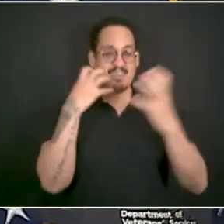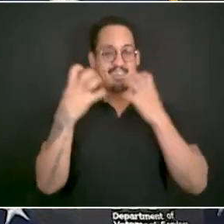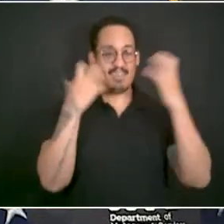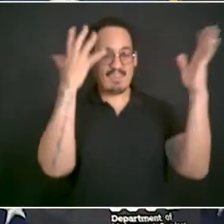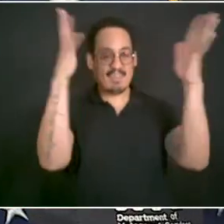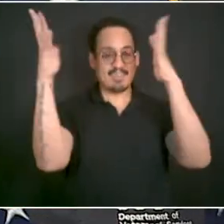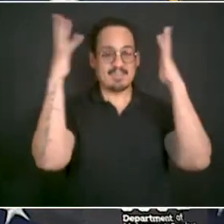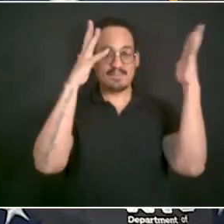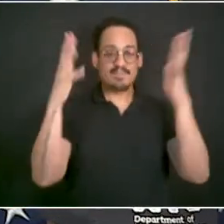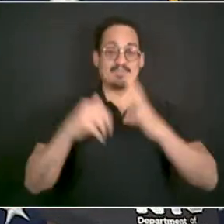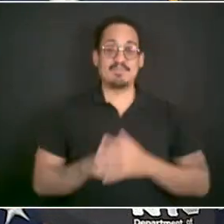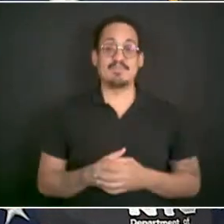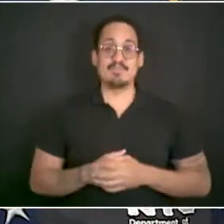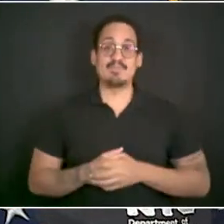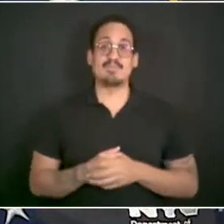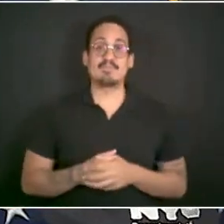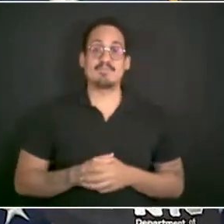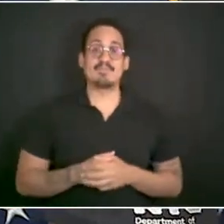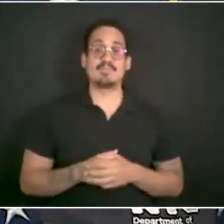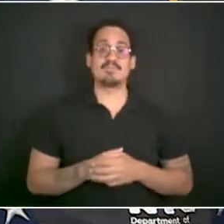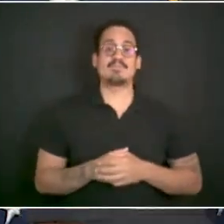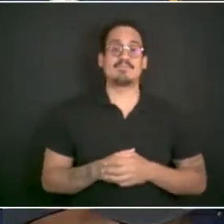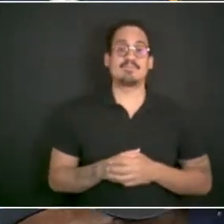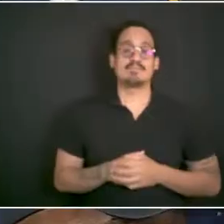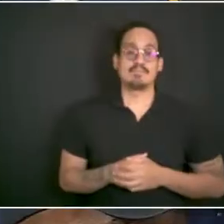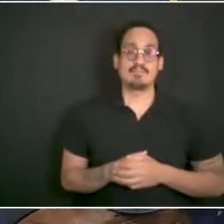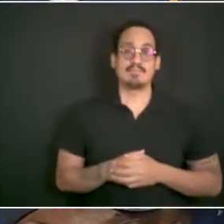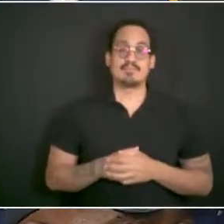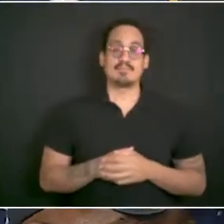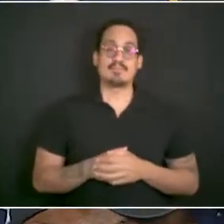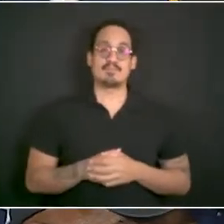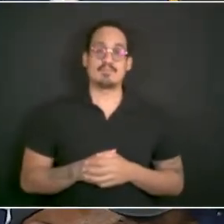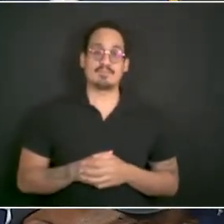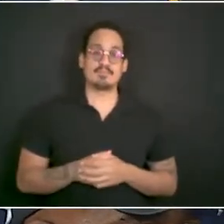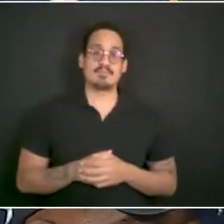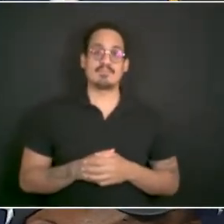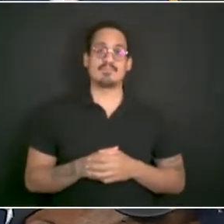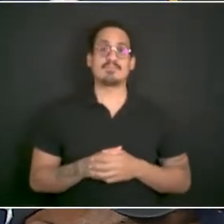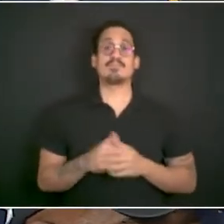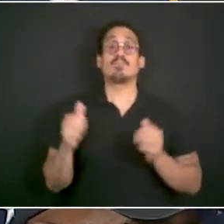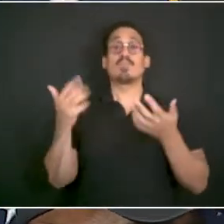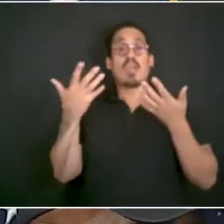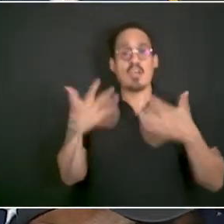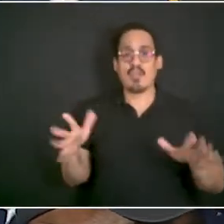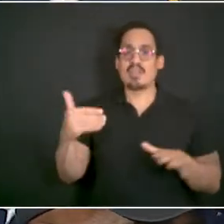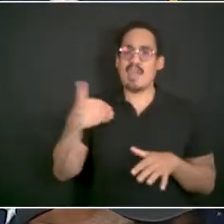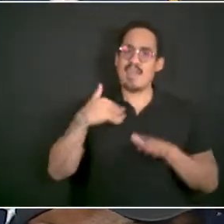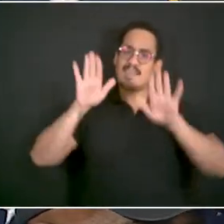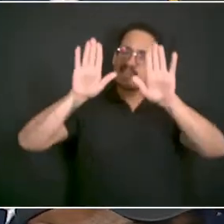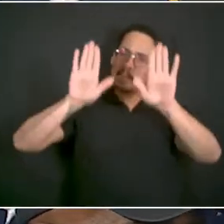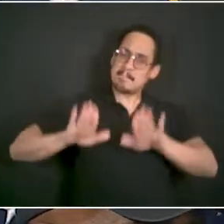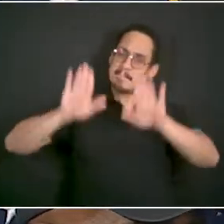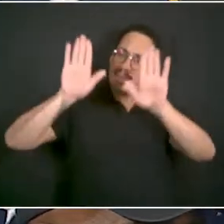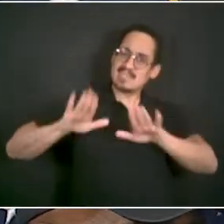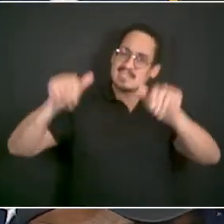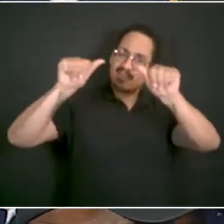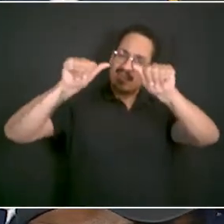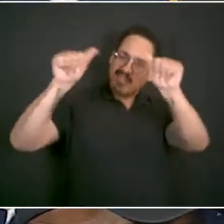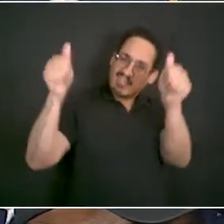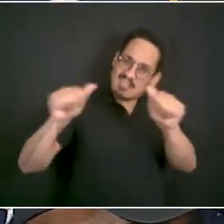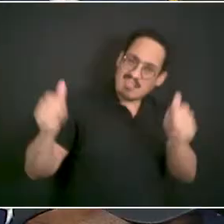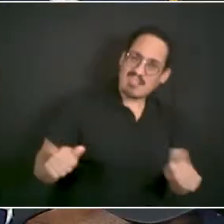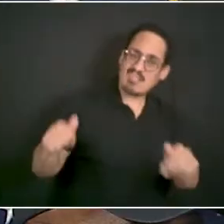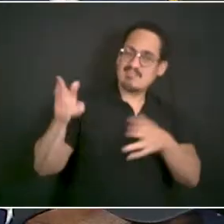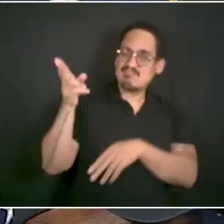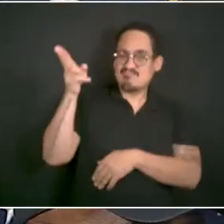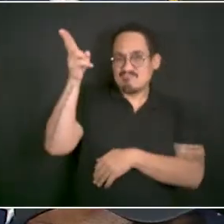With hundreds of historic and inspiring works, he has been hailed as America's